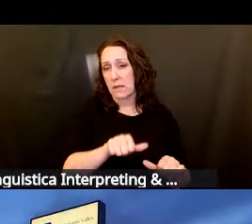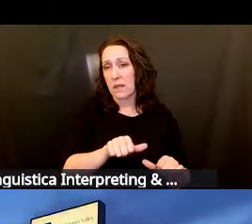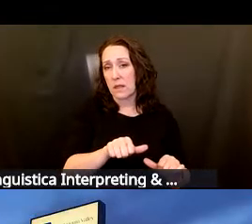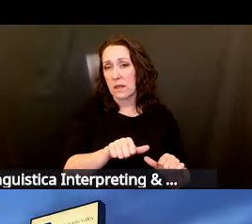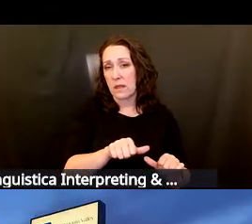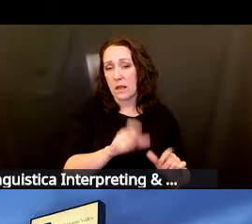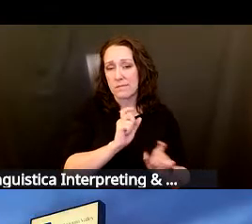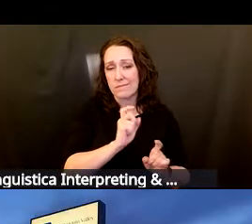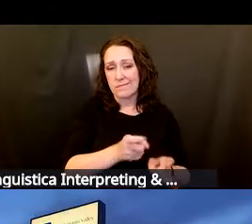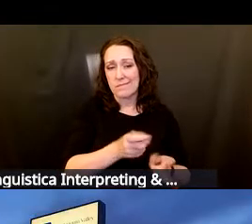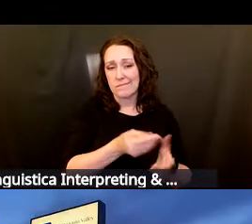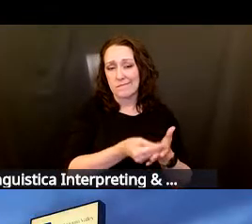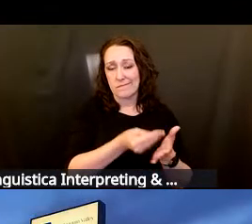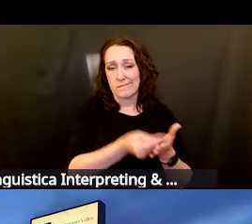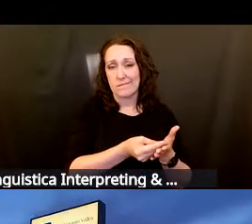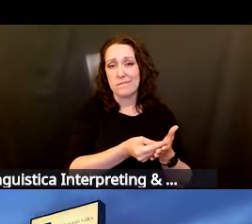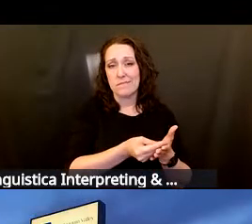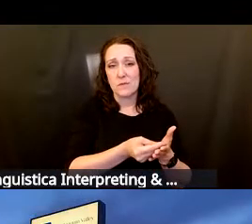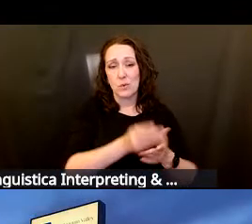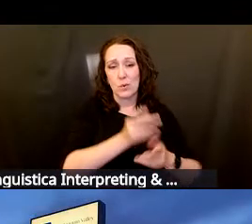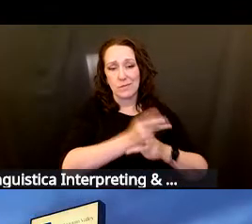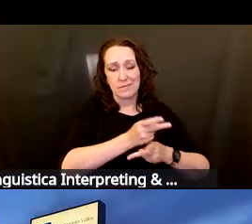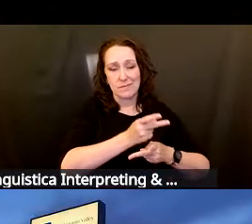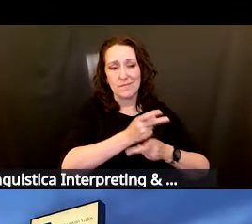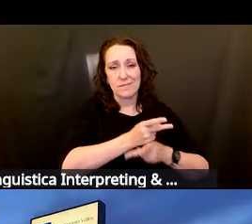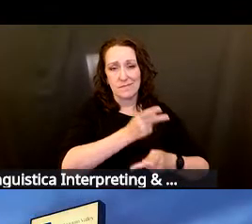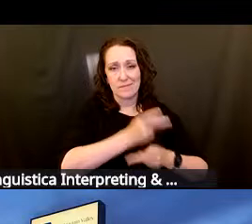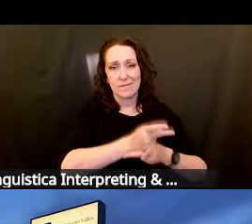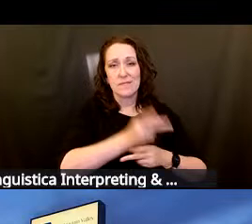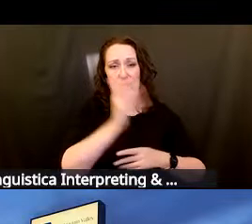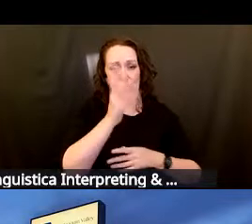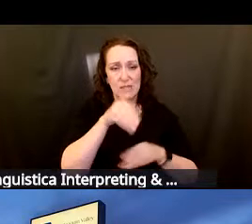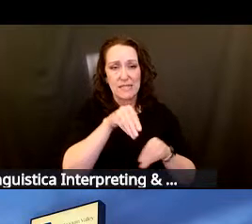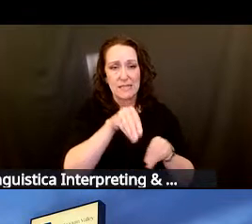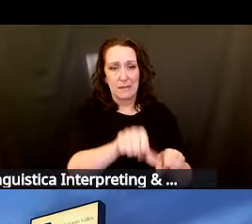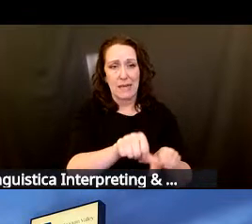allocating funds to maintain the trees that were planted?